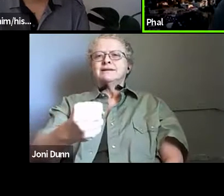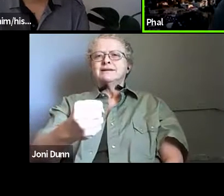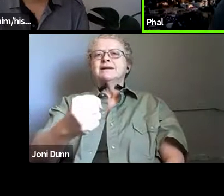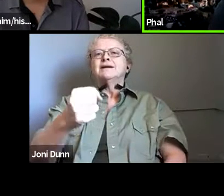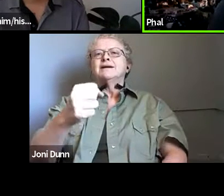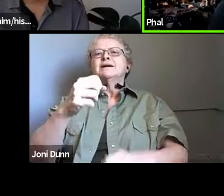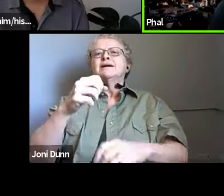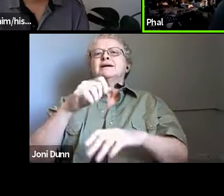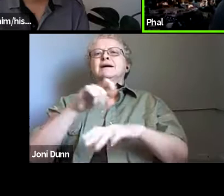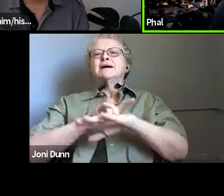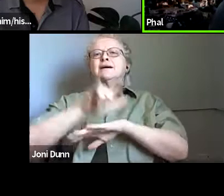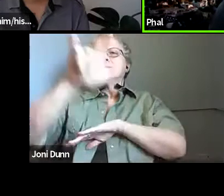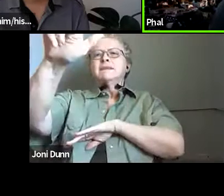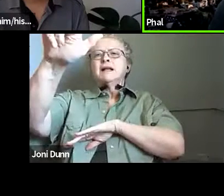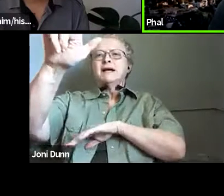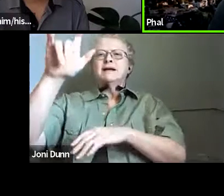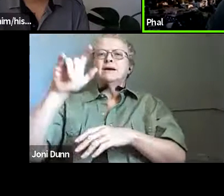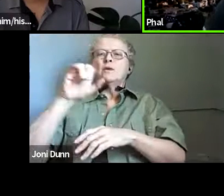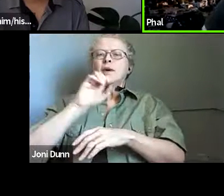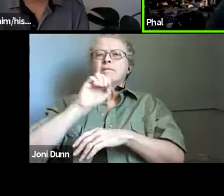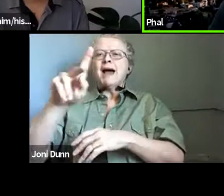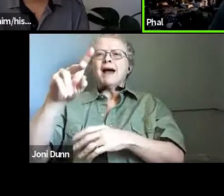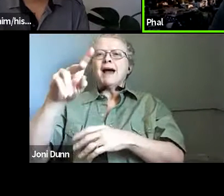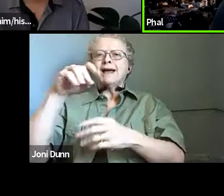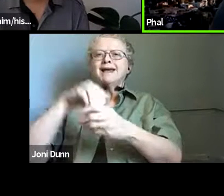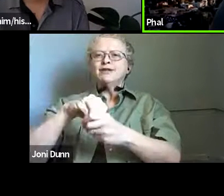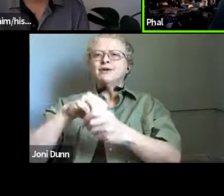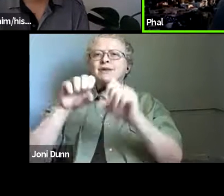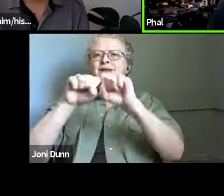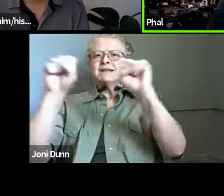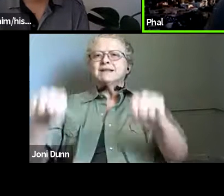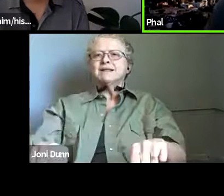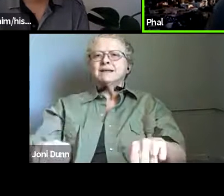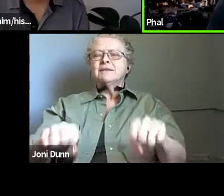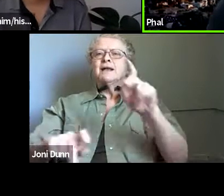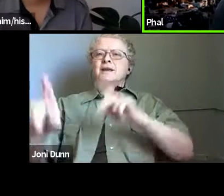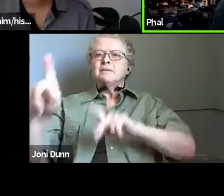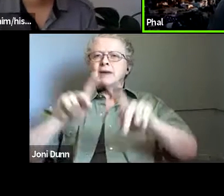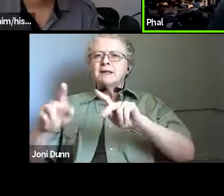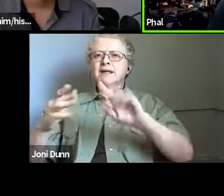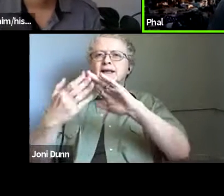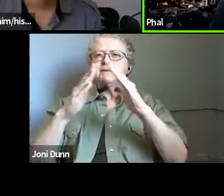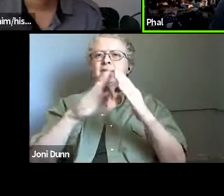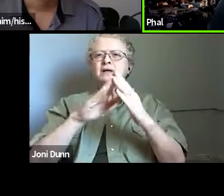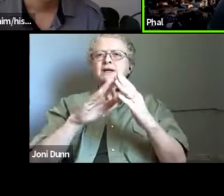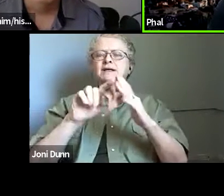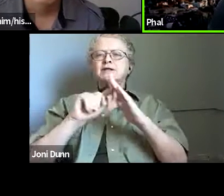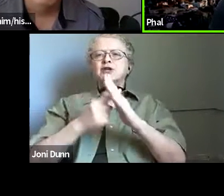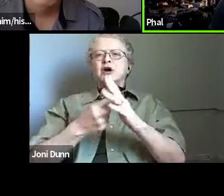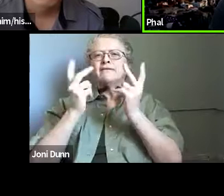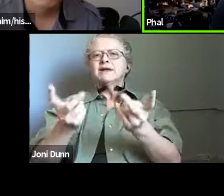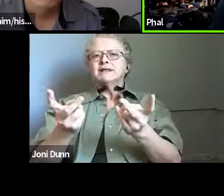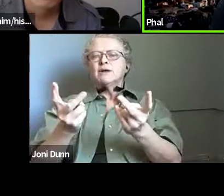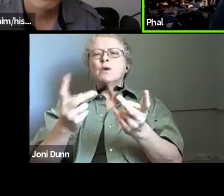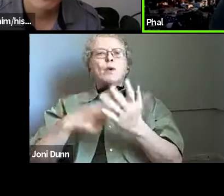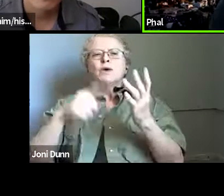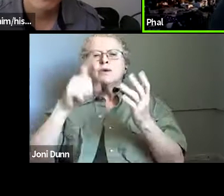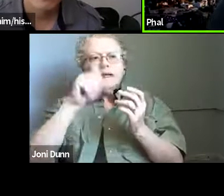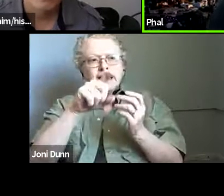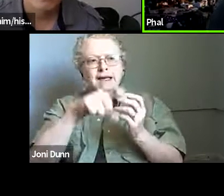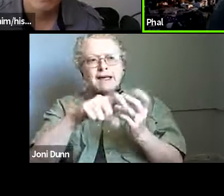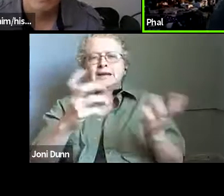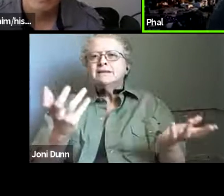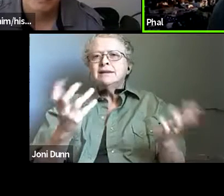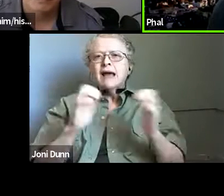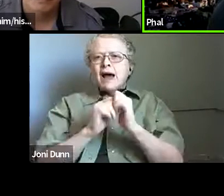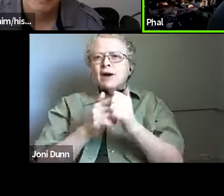whatever. Ended up going back into the system. And then folks from the community came through. They started visiting, said, hey, what can you do? What do you need? How can we support